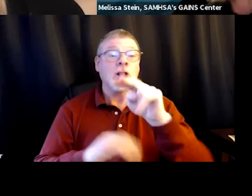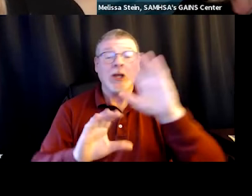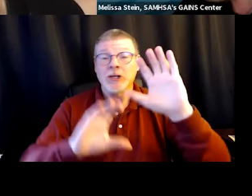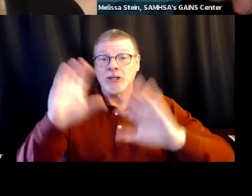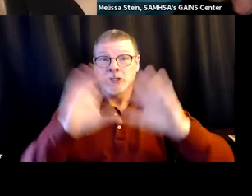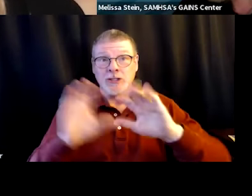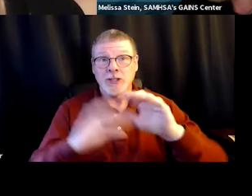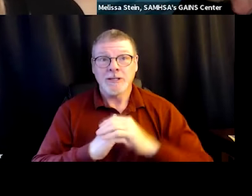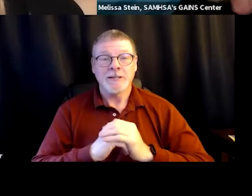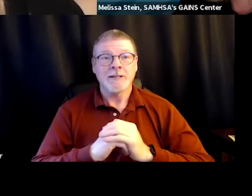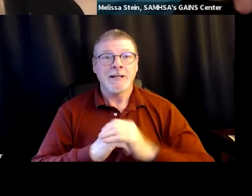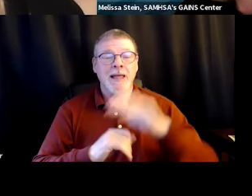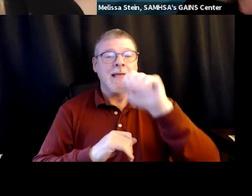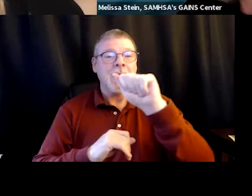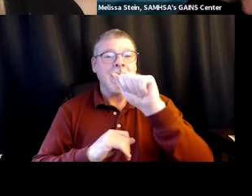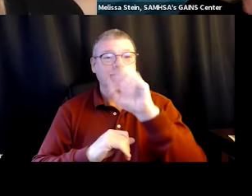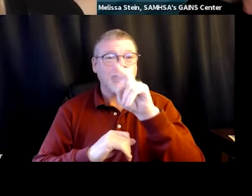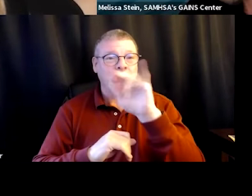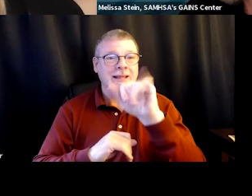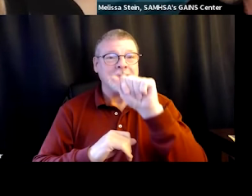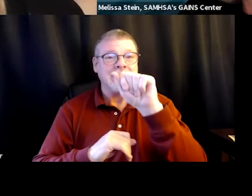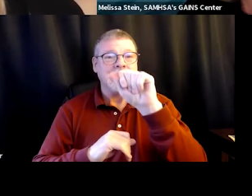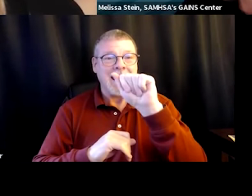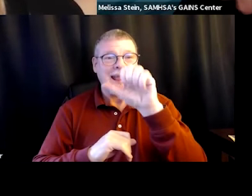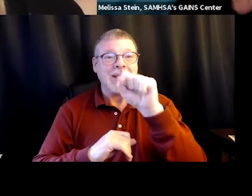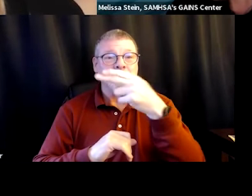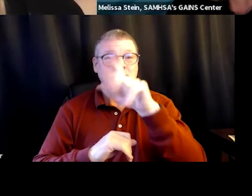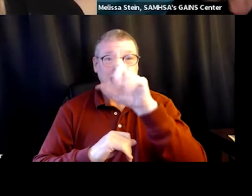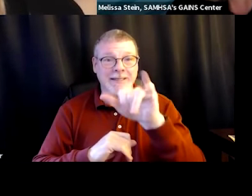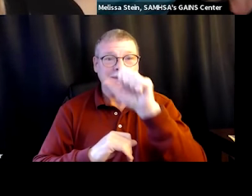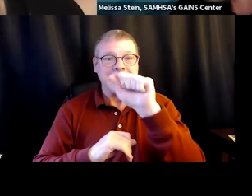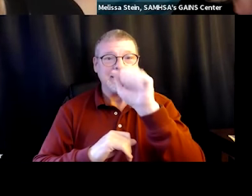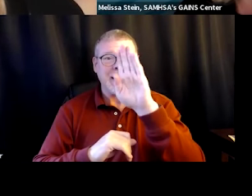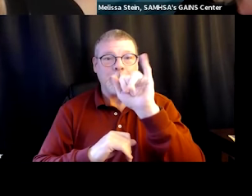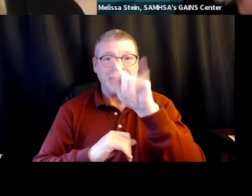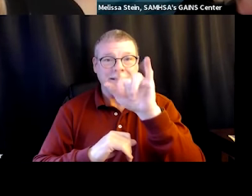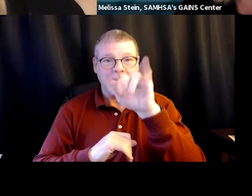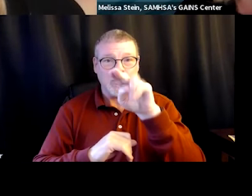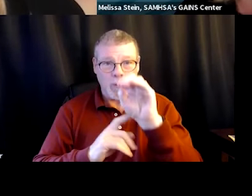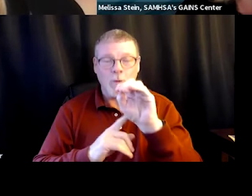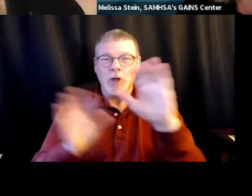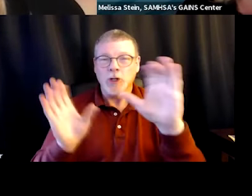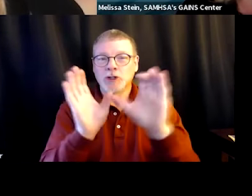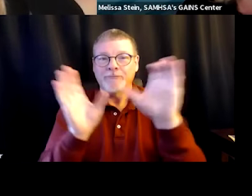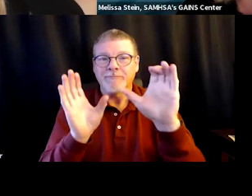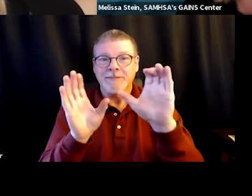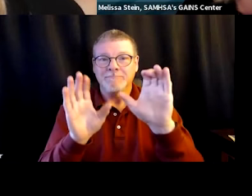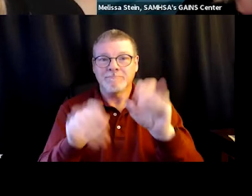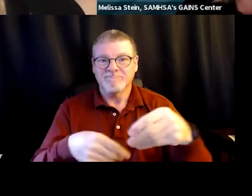Ashley Sabatino just dropped the webinar certificate of attendance in the